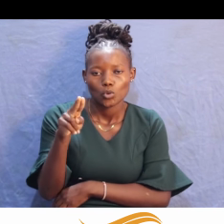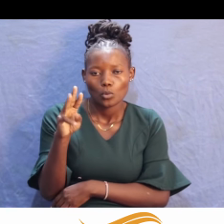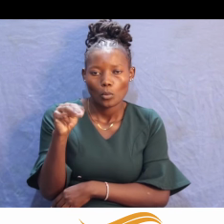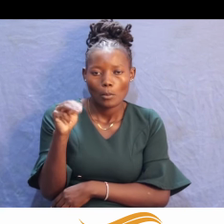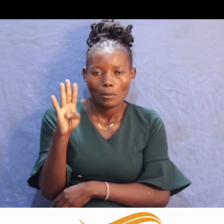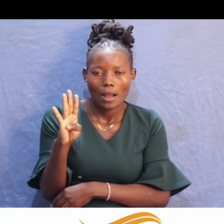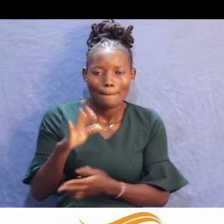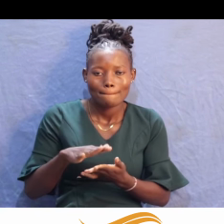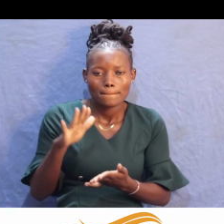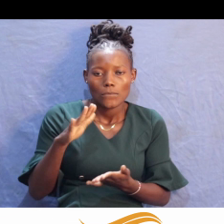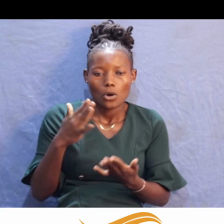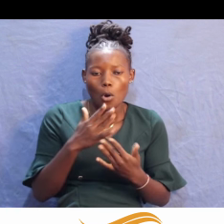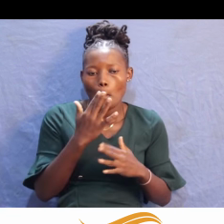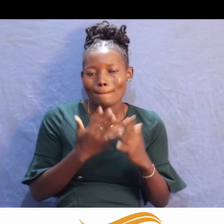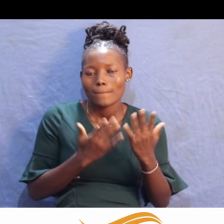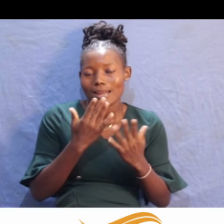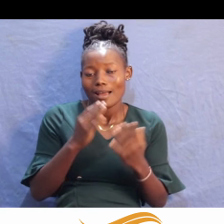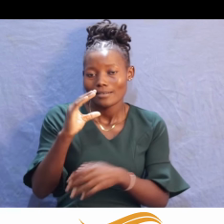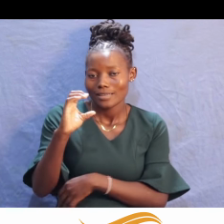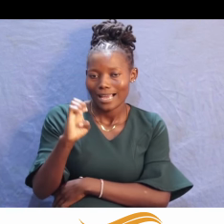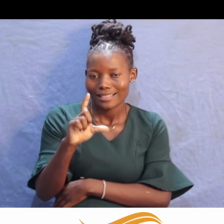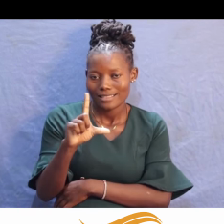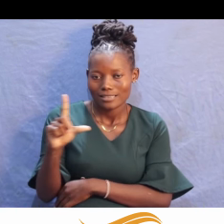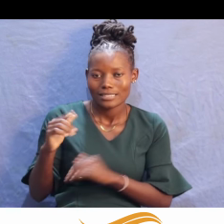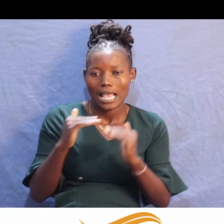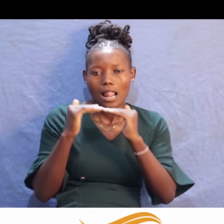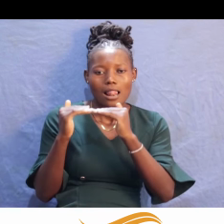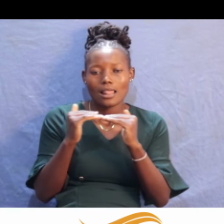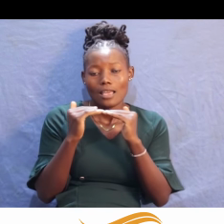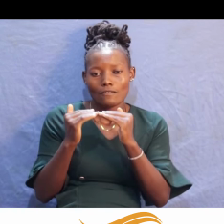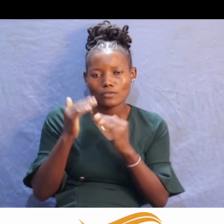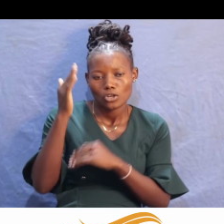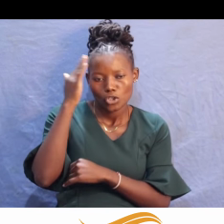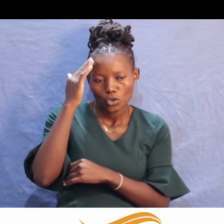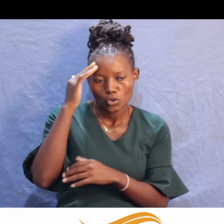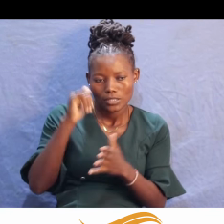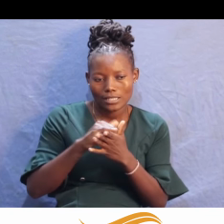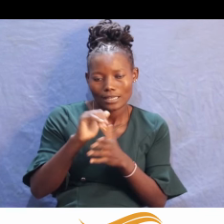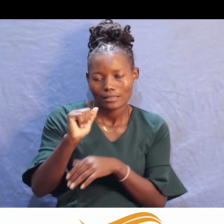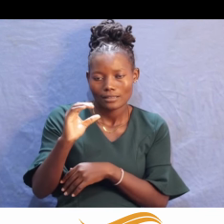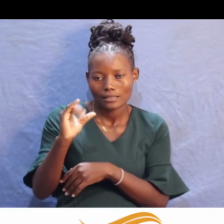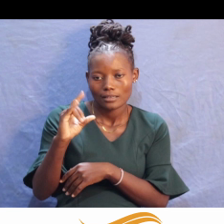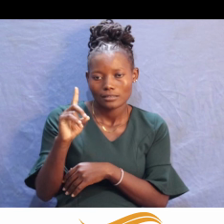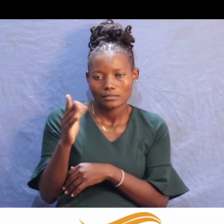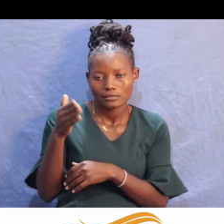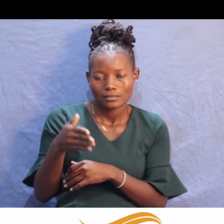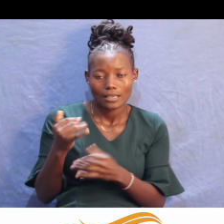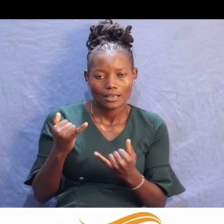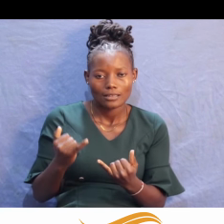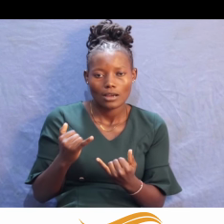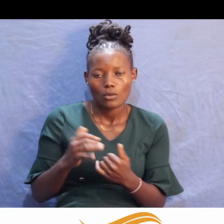vessels, and at the cell level, the cell utilizes the oxygen more efficiently.